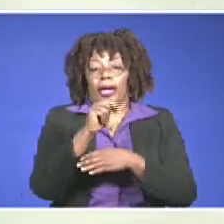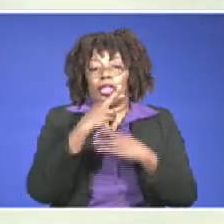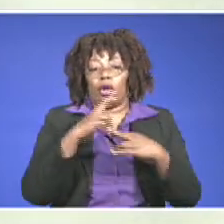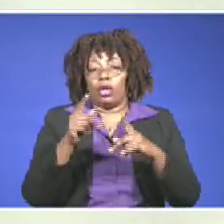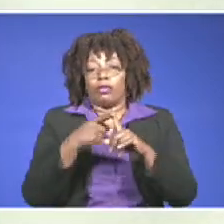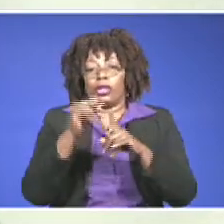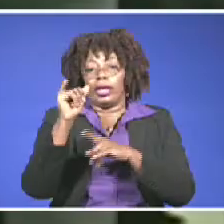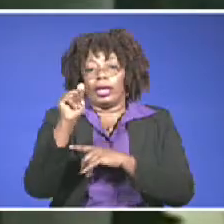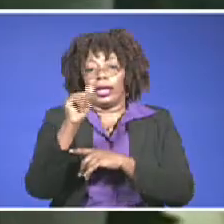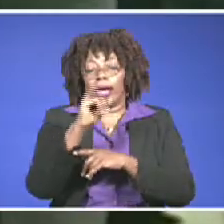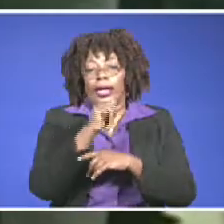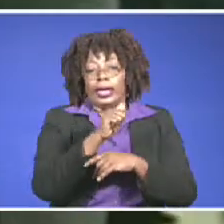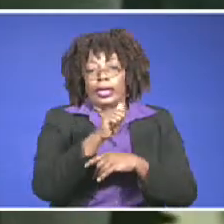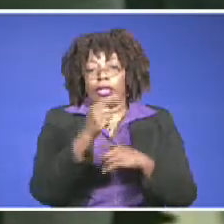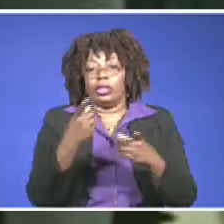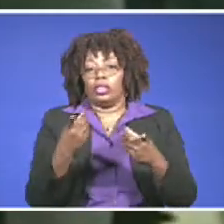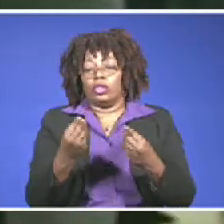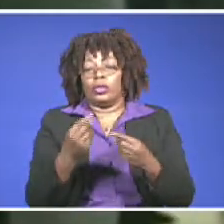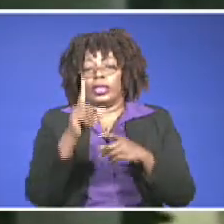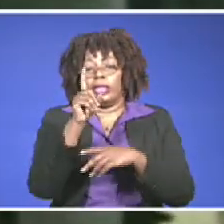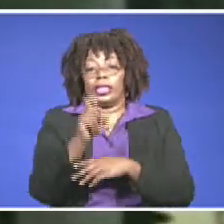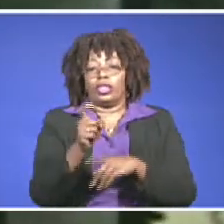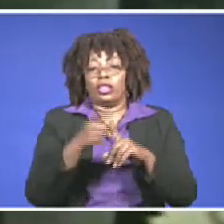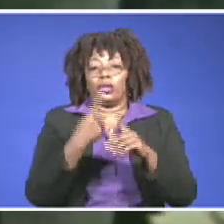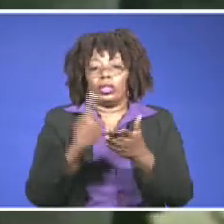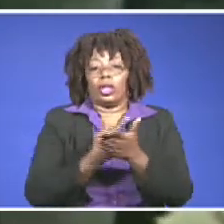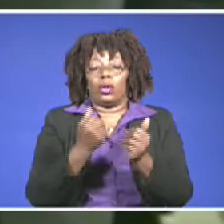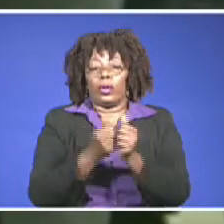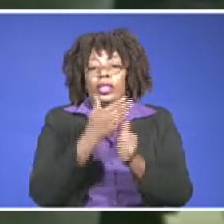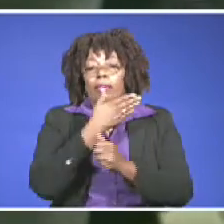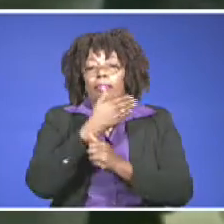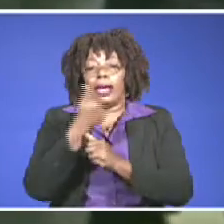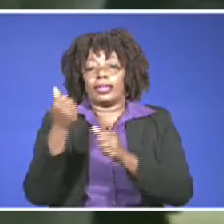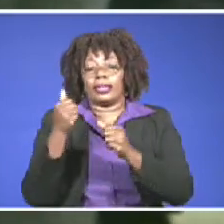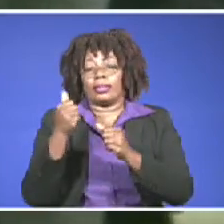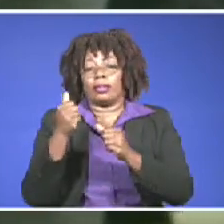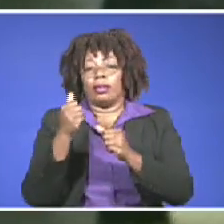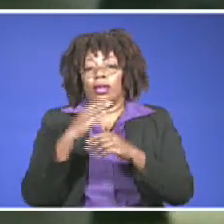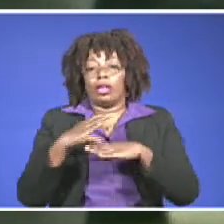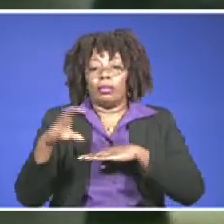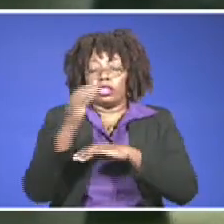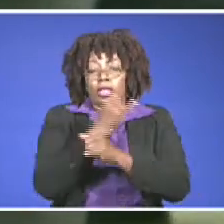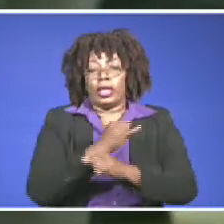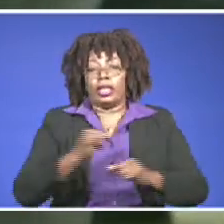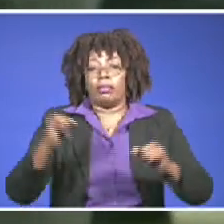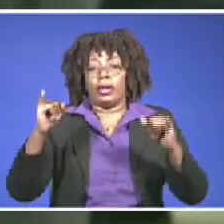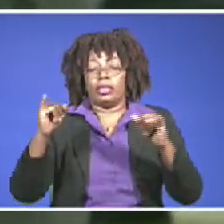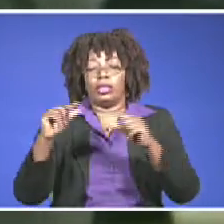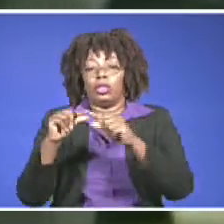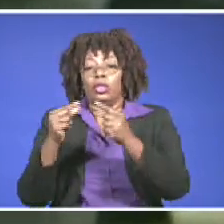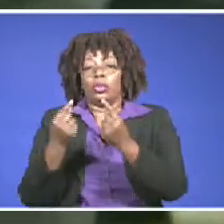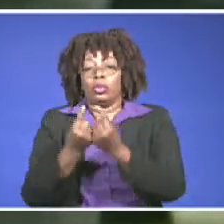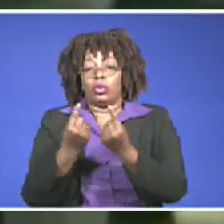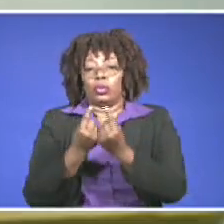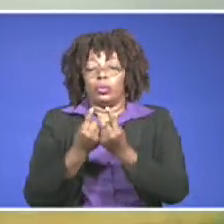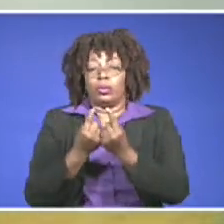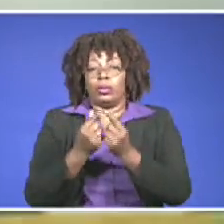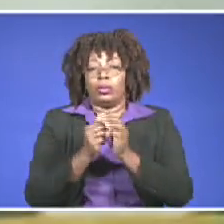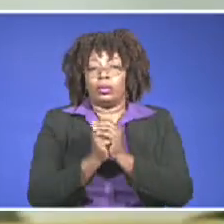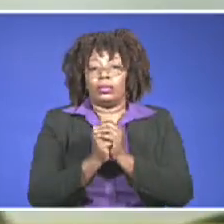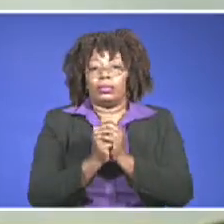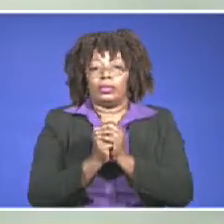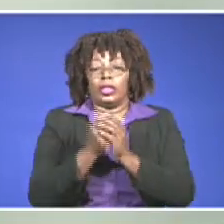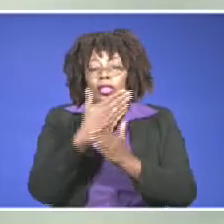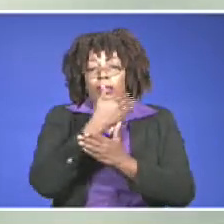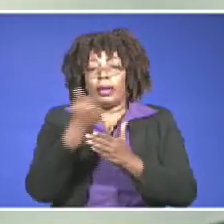an EIA to be conducted, they needed to consult with the best commission, an independent body that reviews and approves them. The